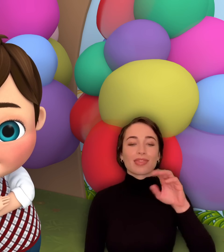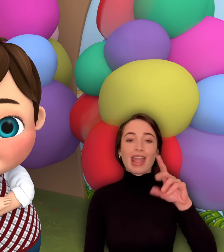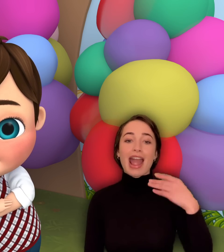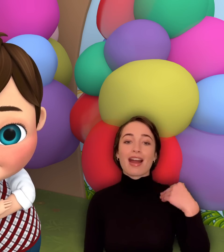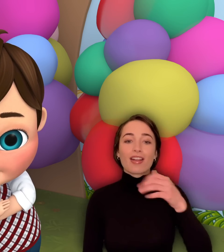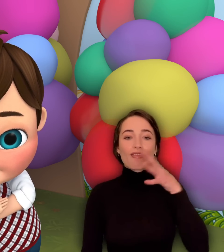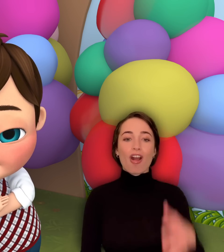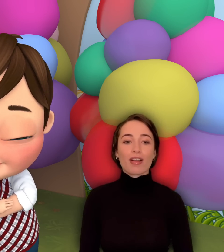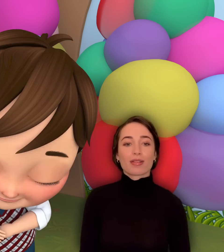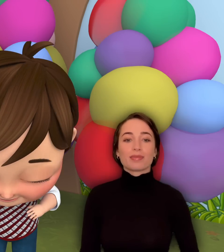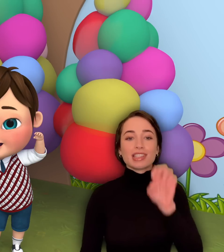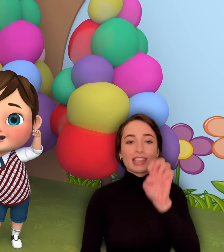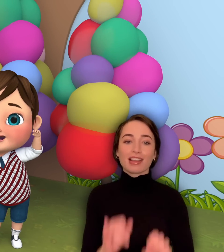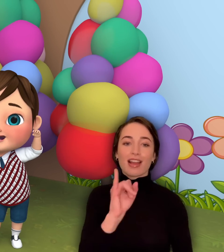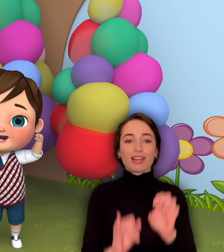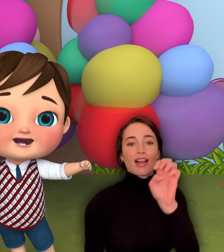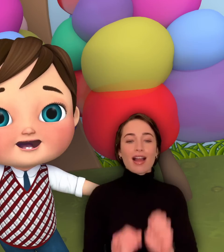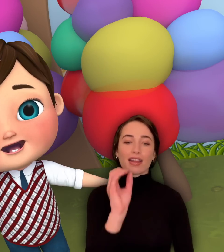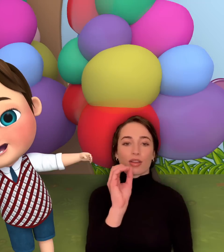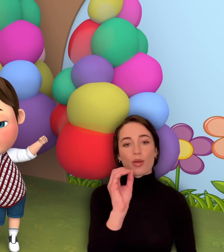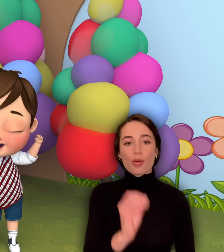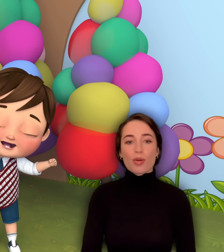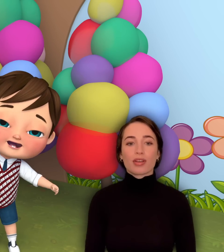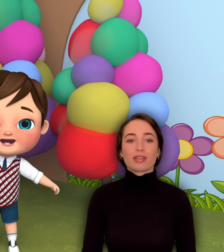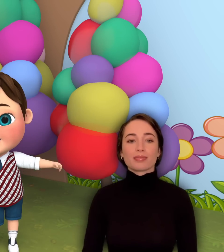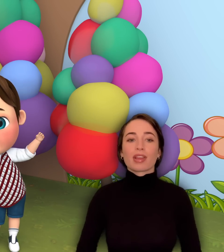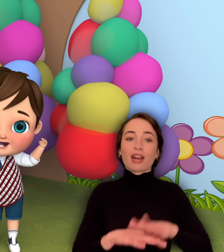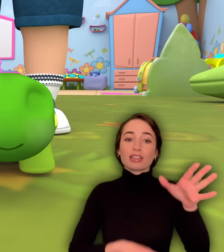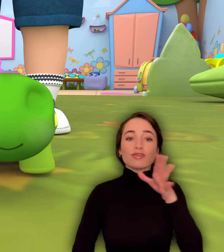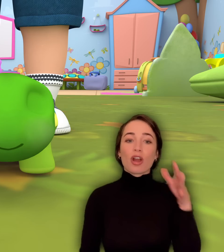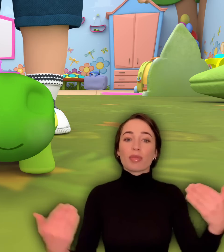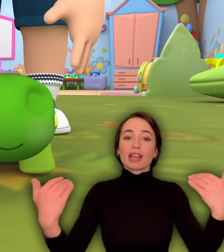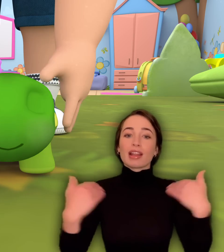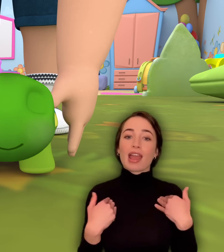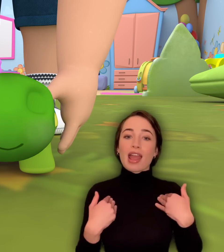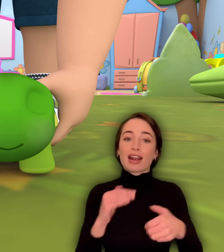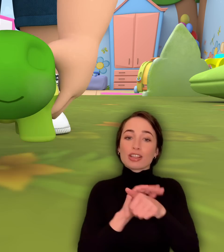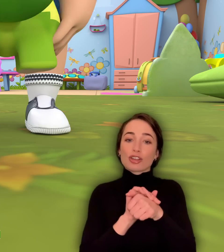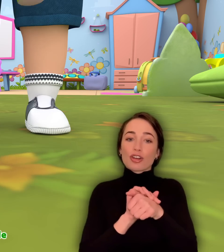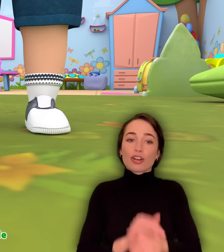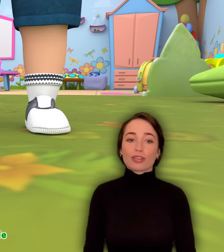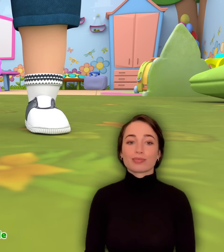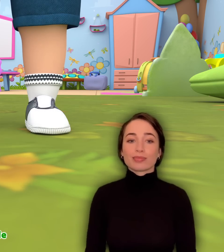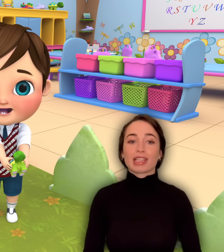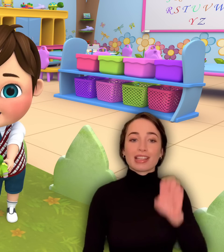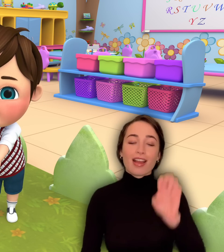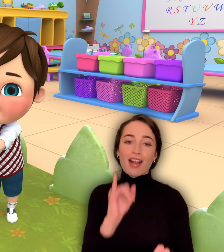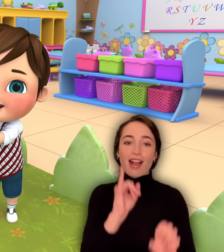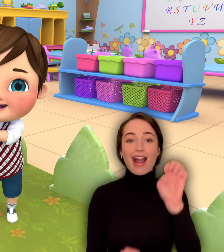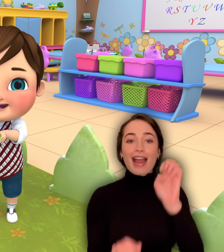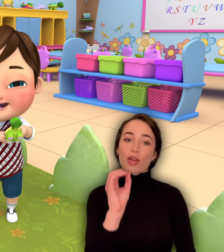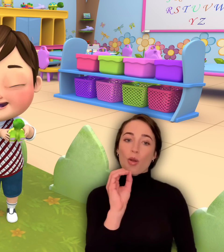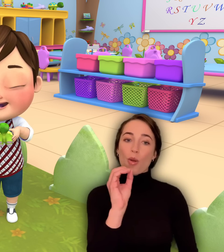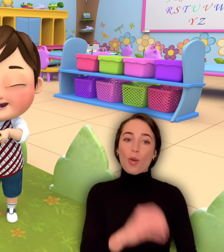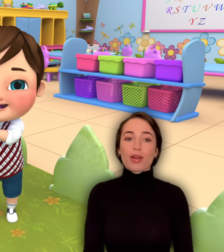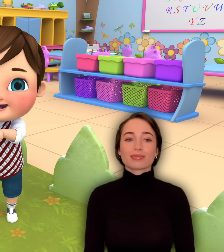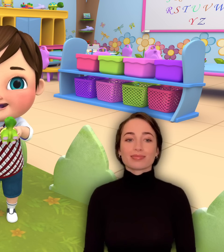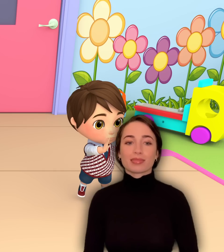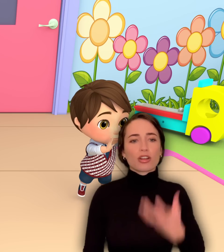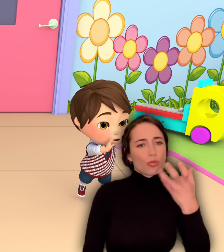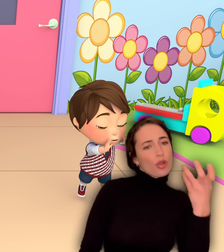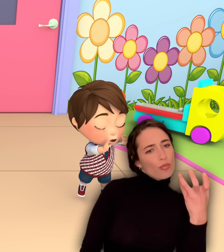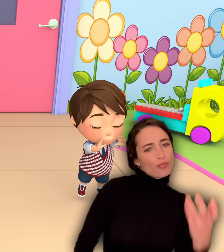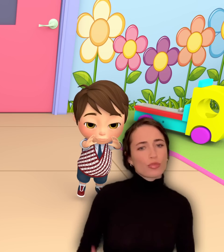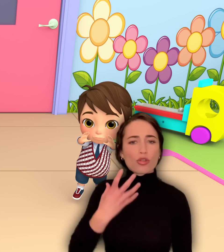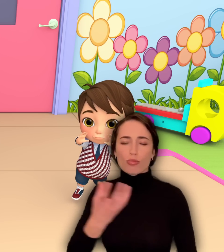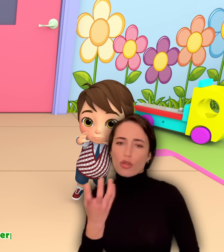Old MacDonald had a farm, E-I-E-I-O. And on his farm he had a turtle, E-I-E-I-O.